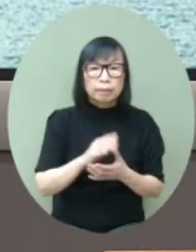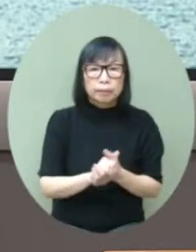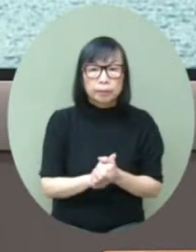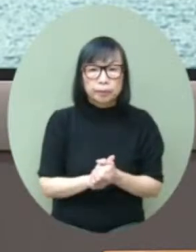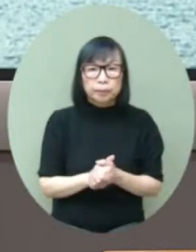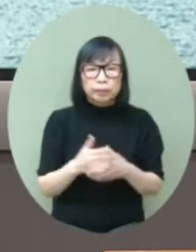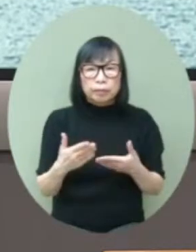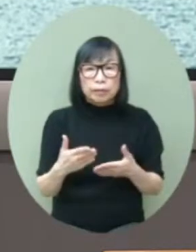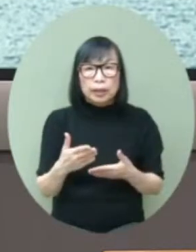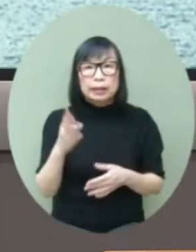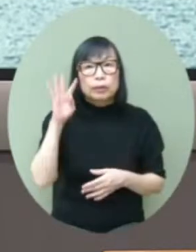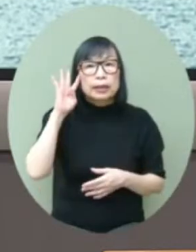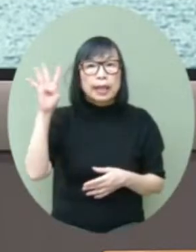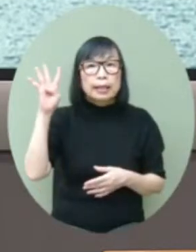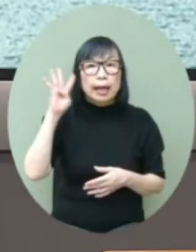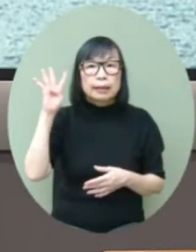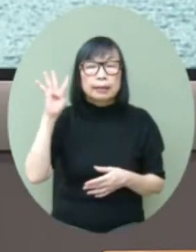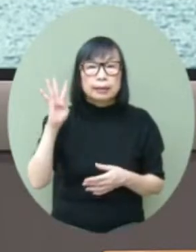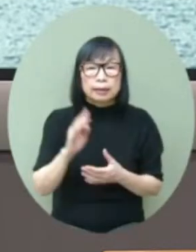variant mutant.